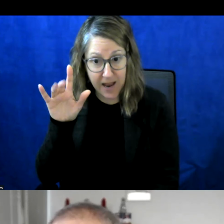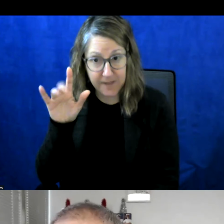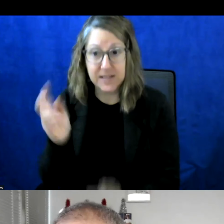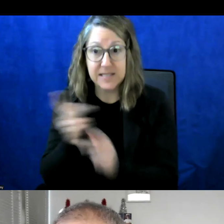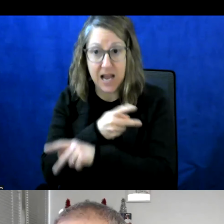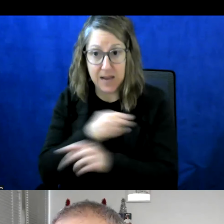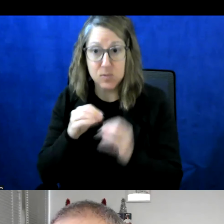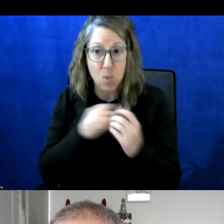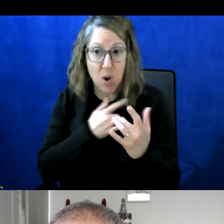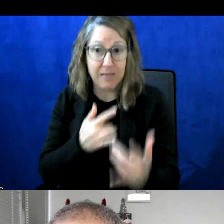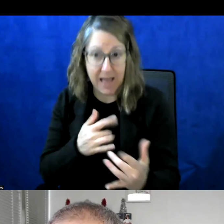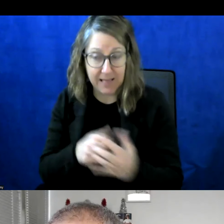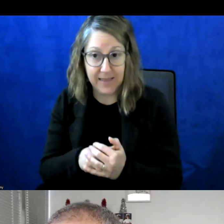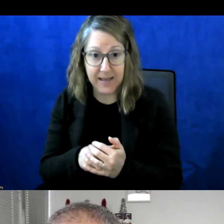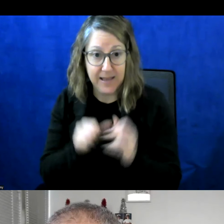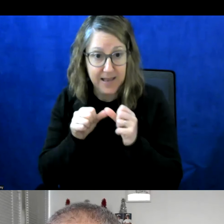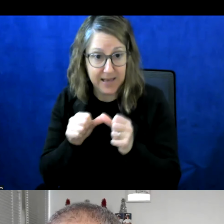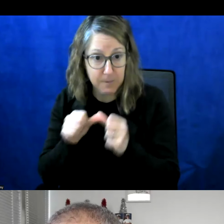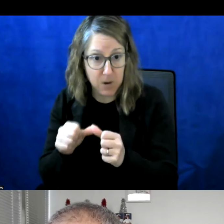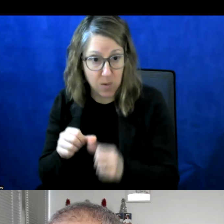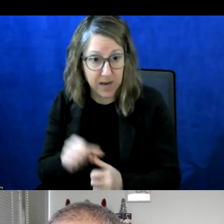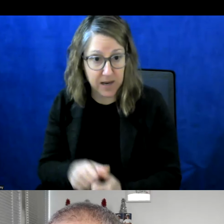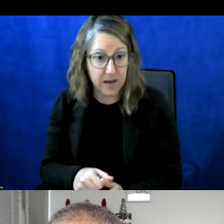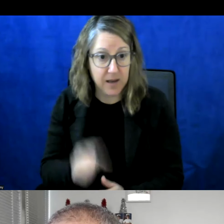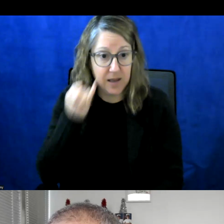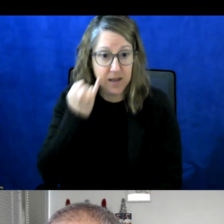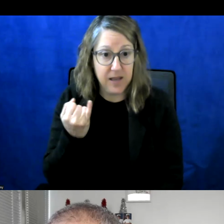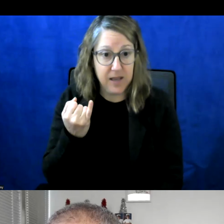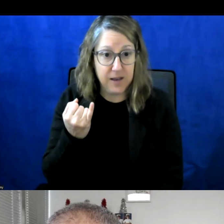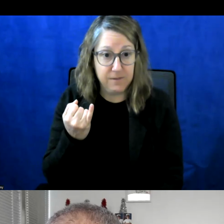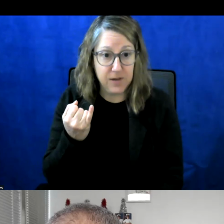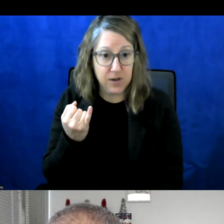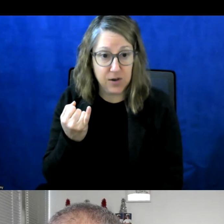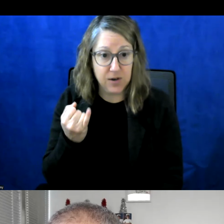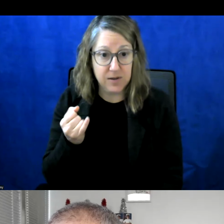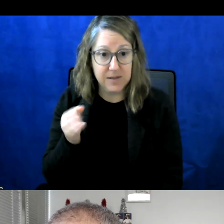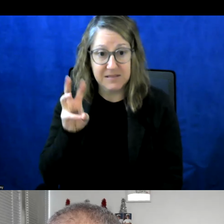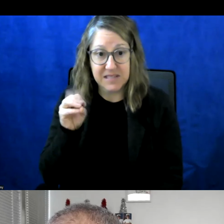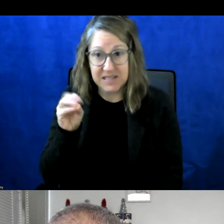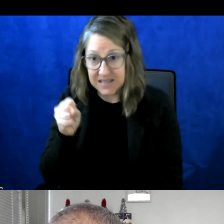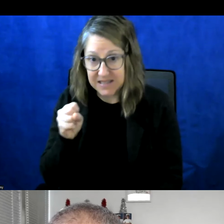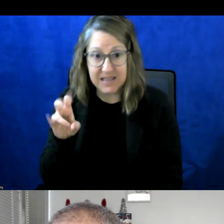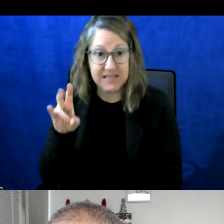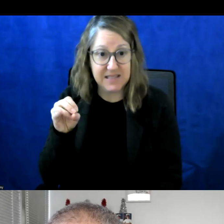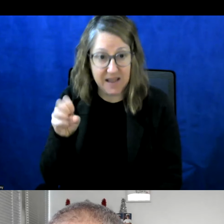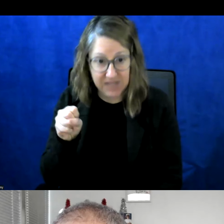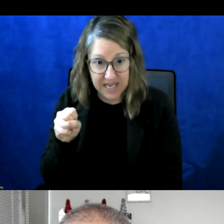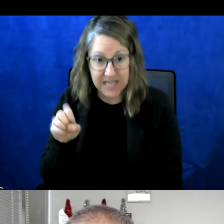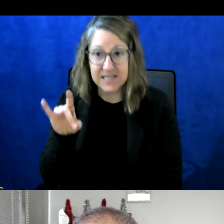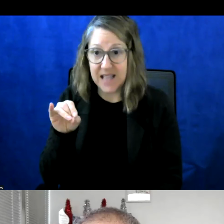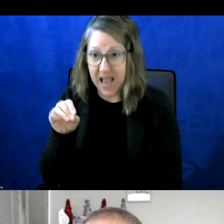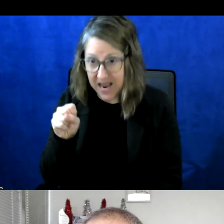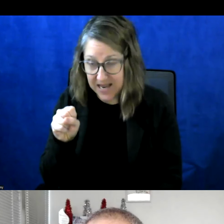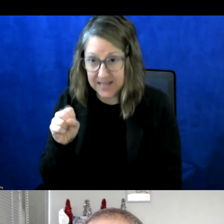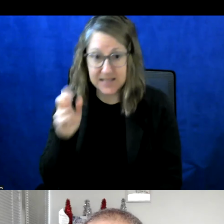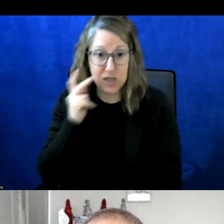times more likely. Keep going up. If you're going all the way up into the 60s, 70s, and 80s, you